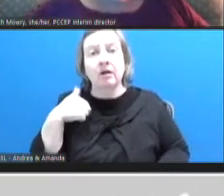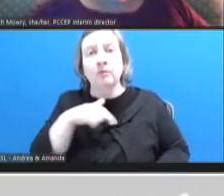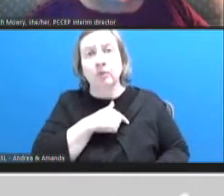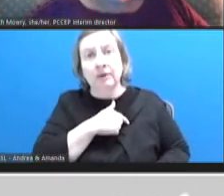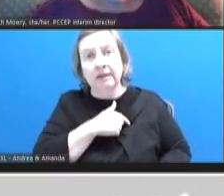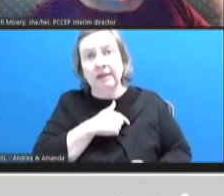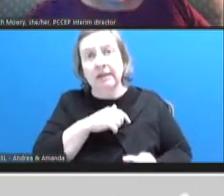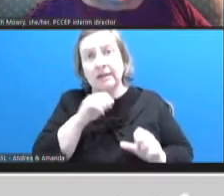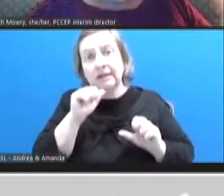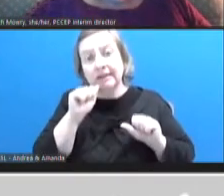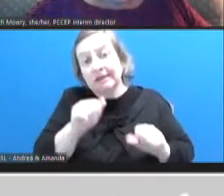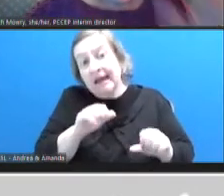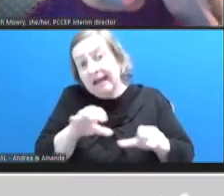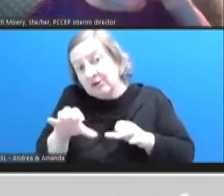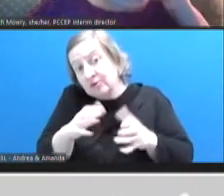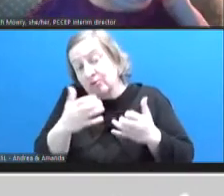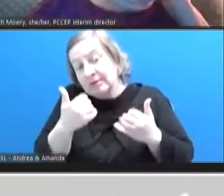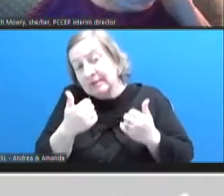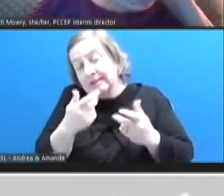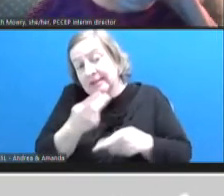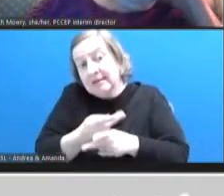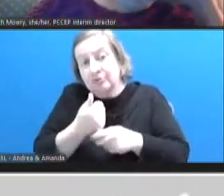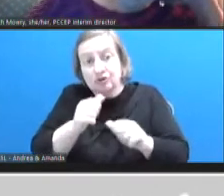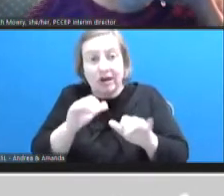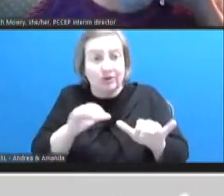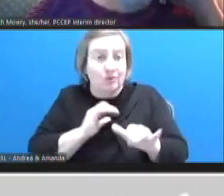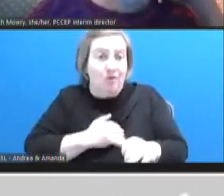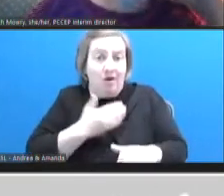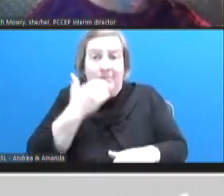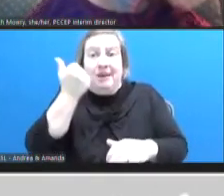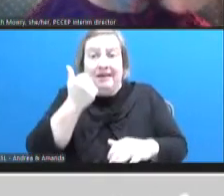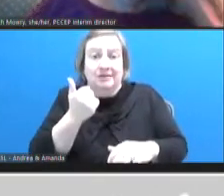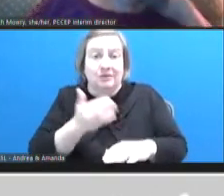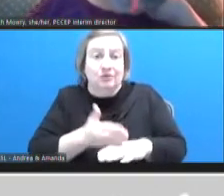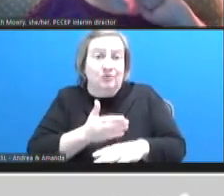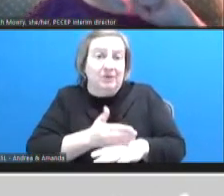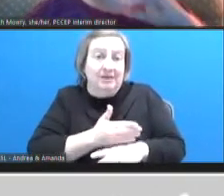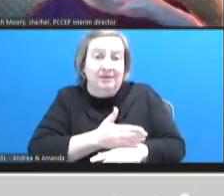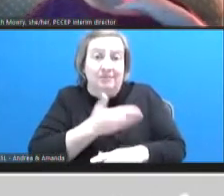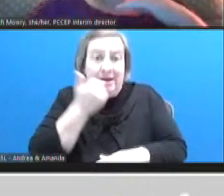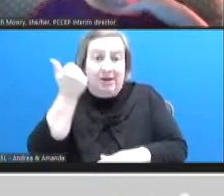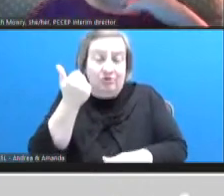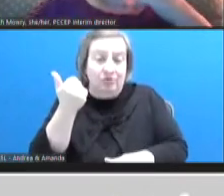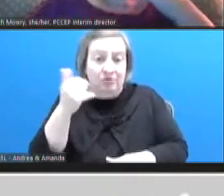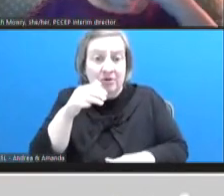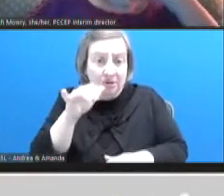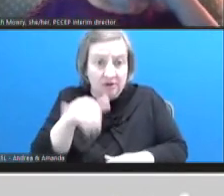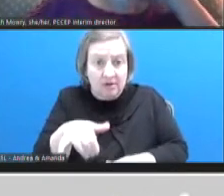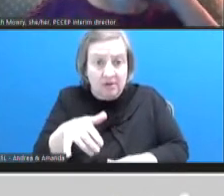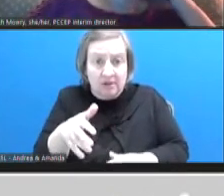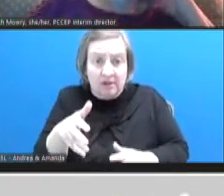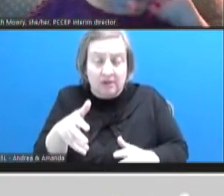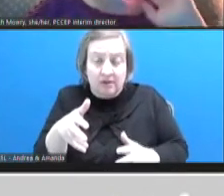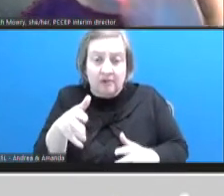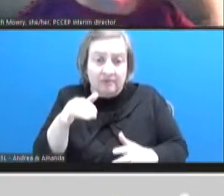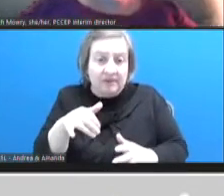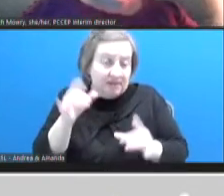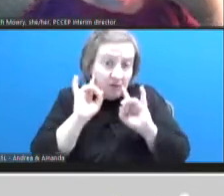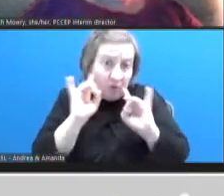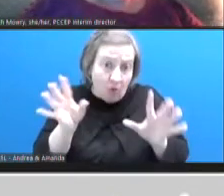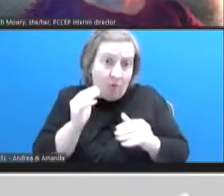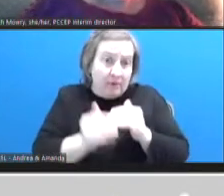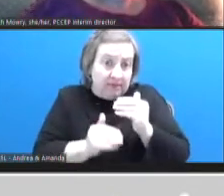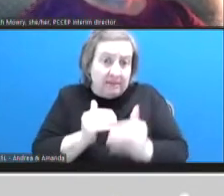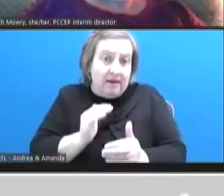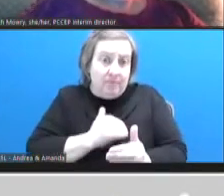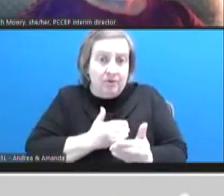what we can do is just keep trying to do our best to be better. And this is a horrible step in our